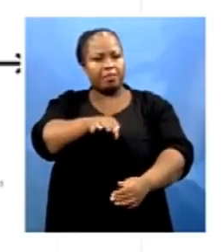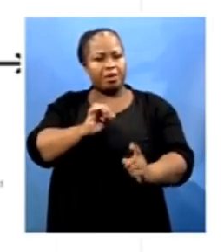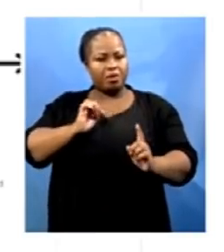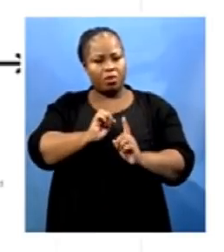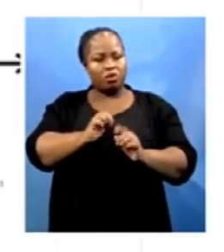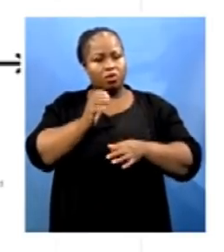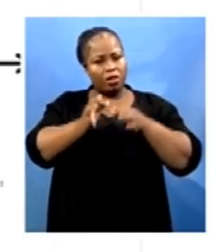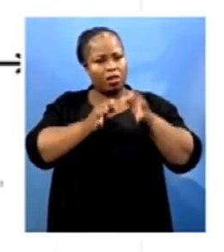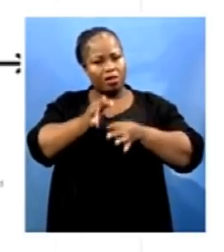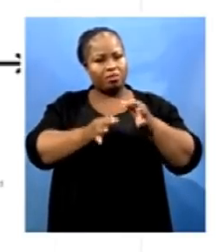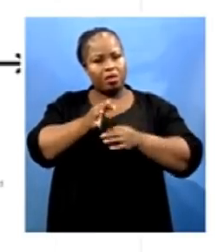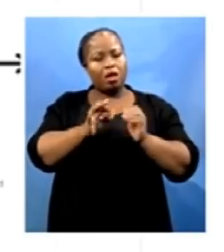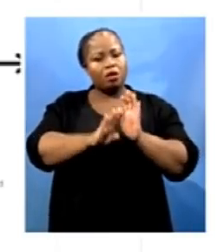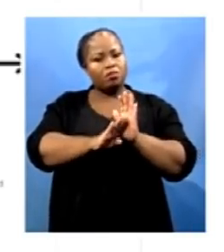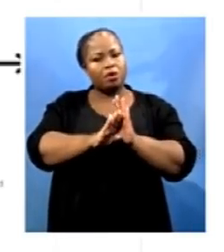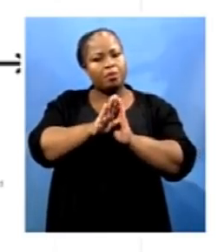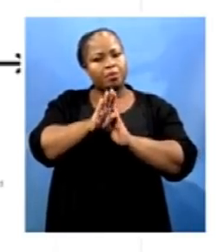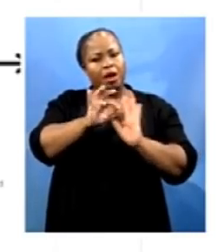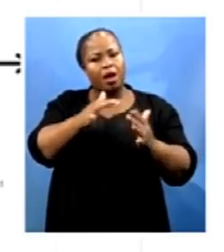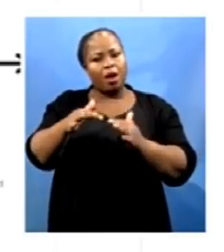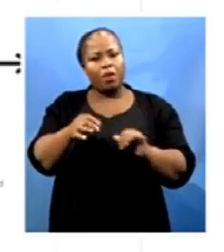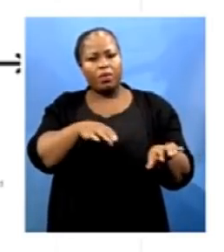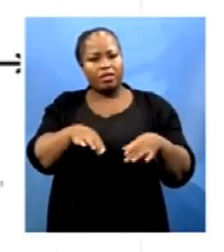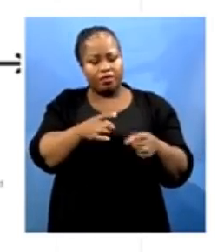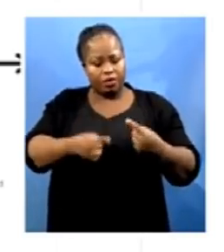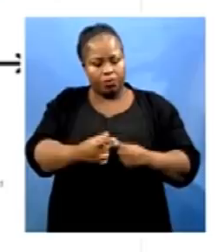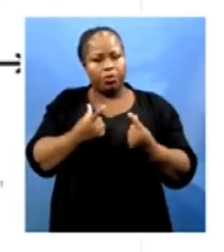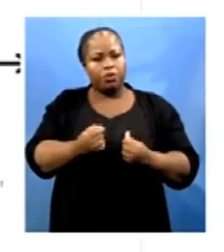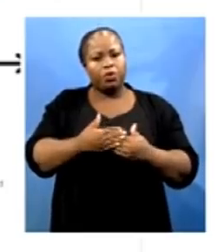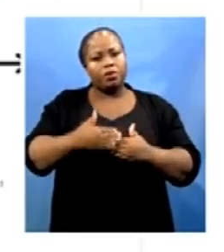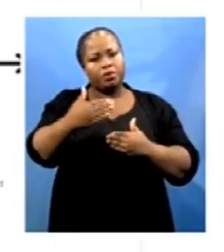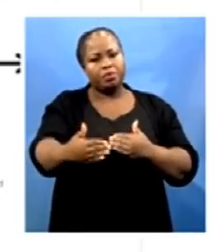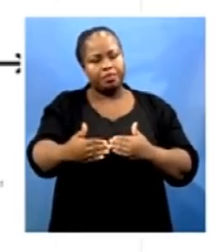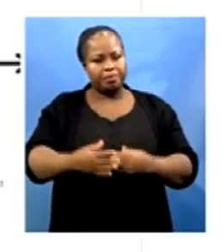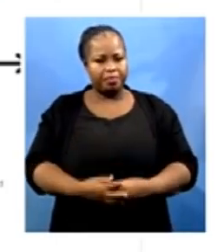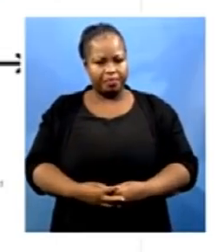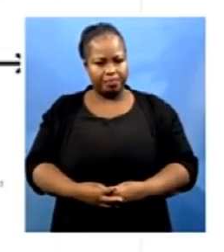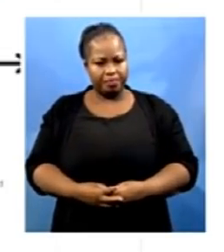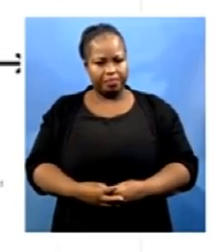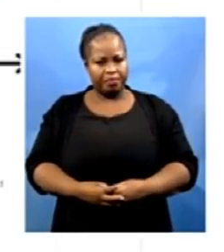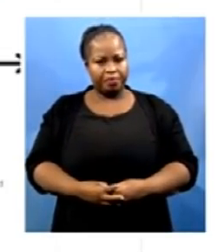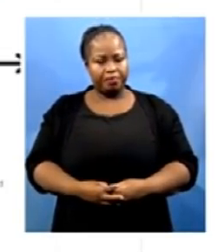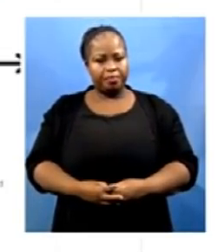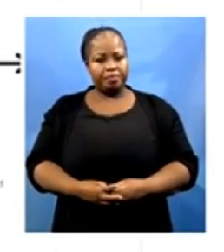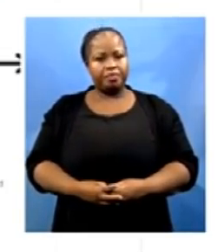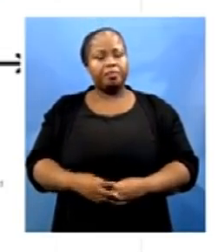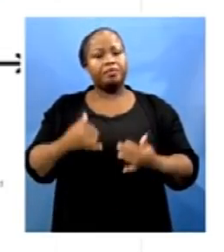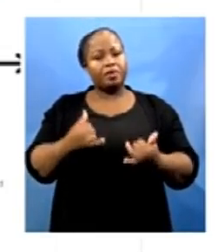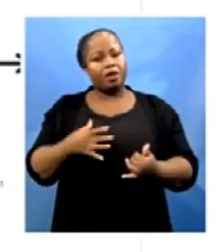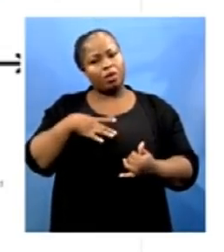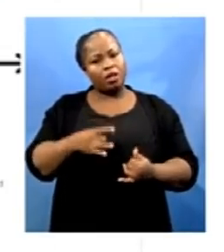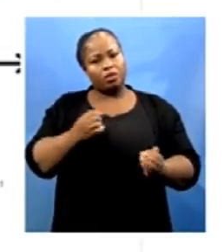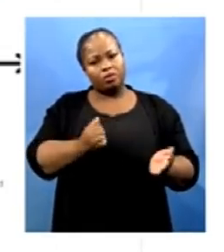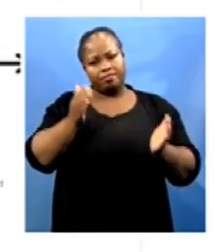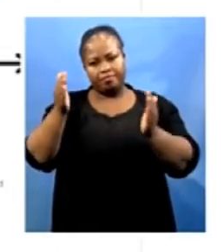various activities over recent weeks. I would now like to hand over to Nomkhita. Thank